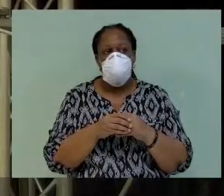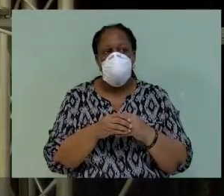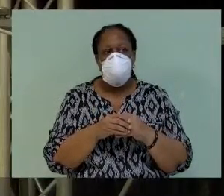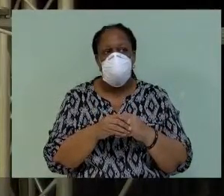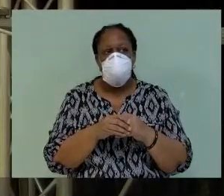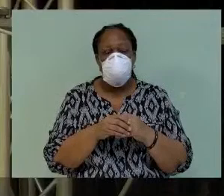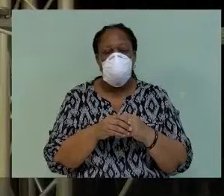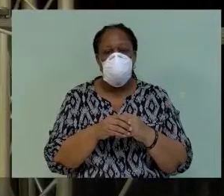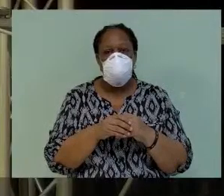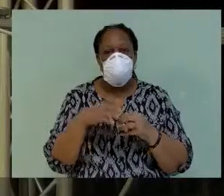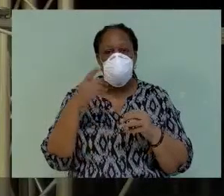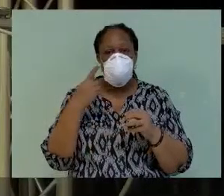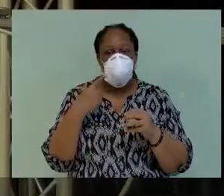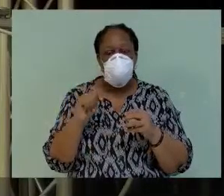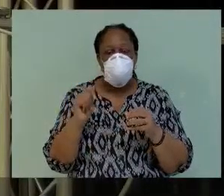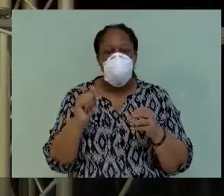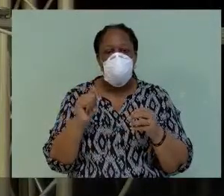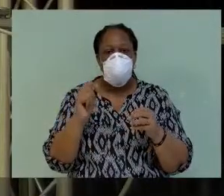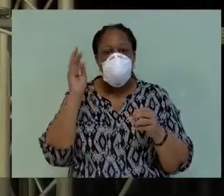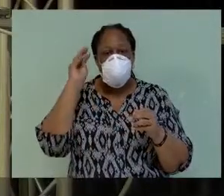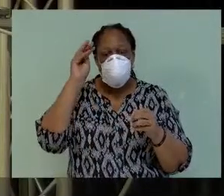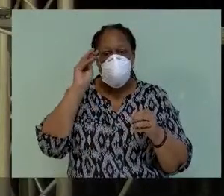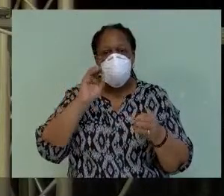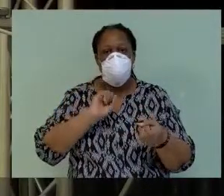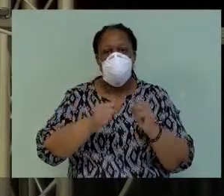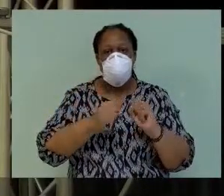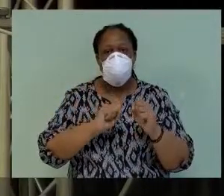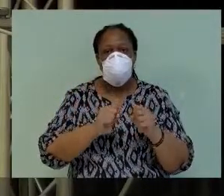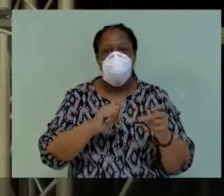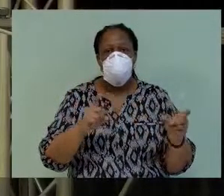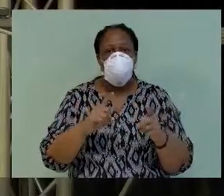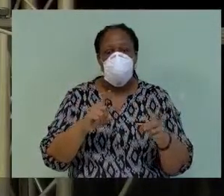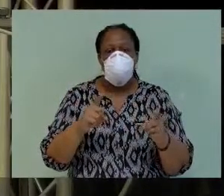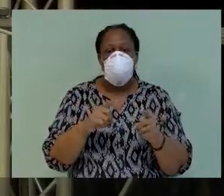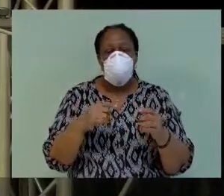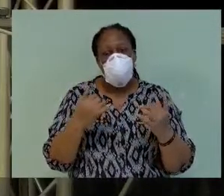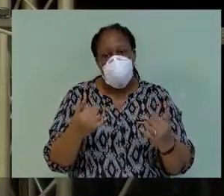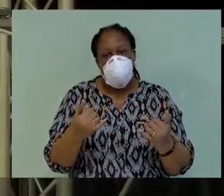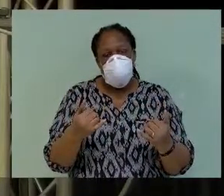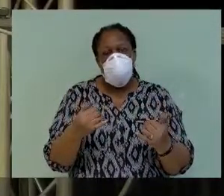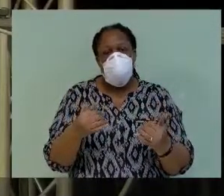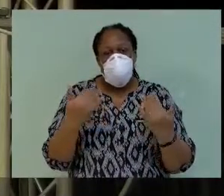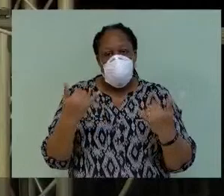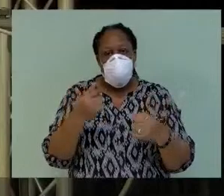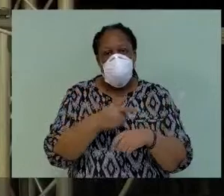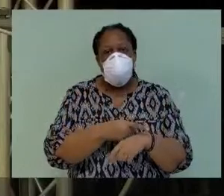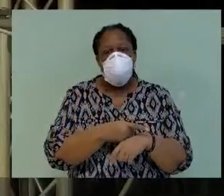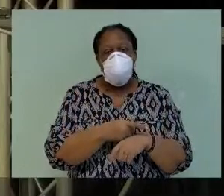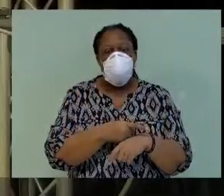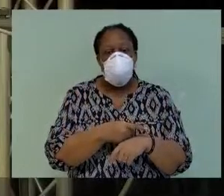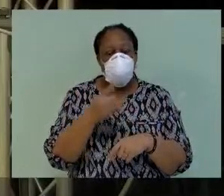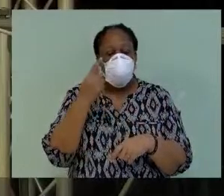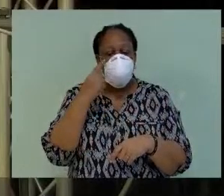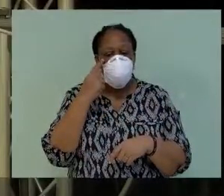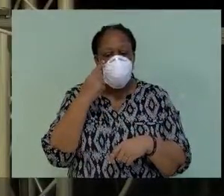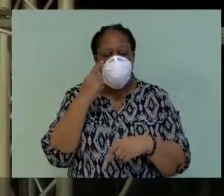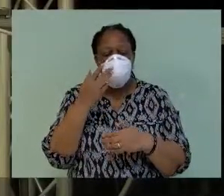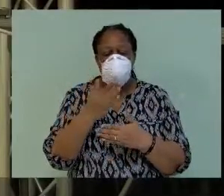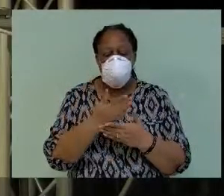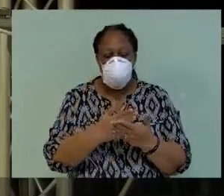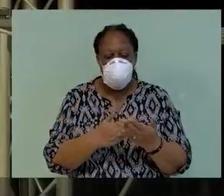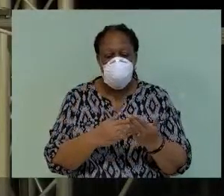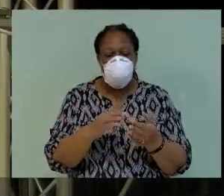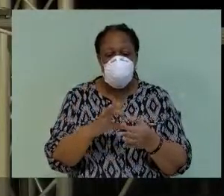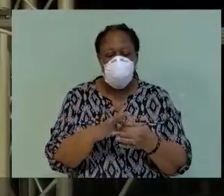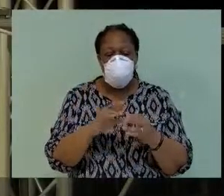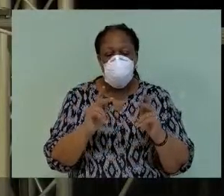What the Ministry of Sport has been doing thus far: to date, we have identified some of the more